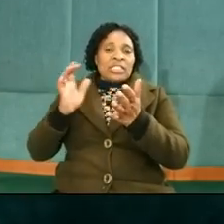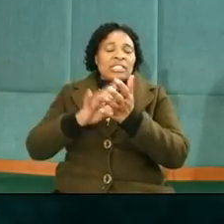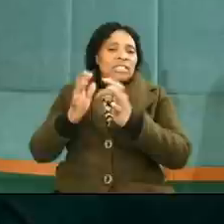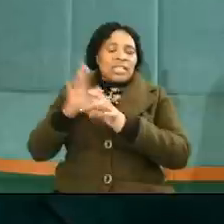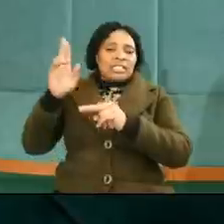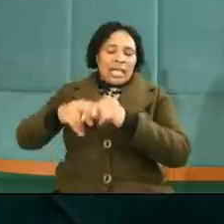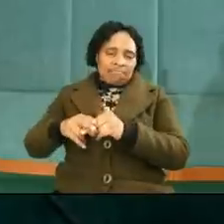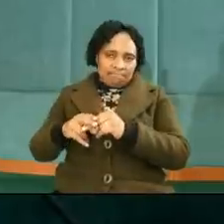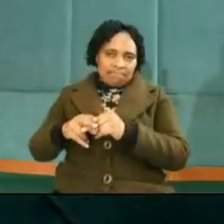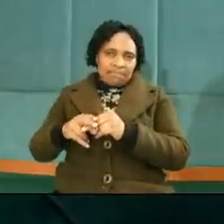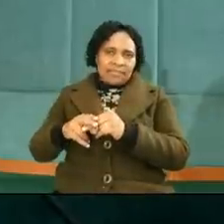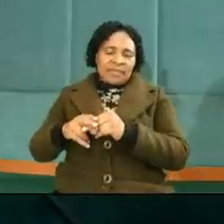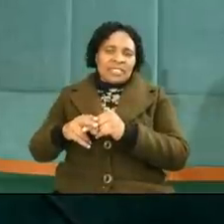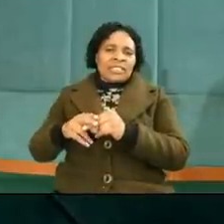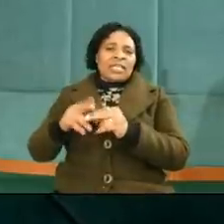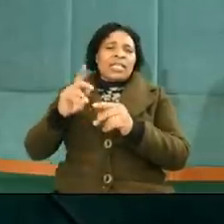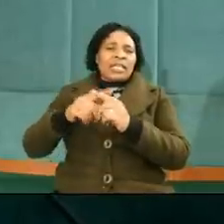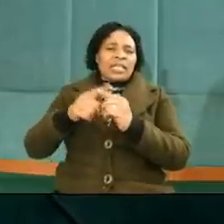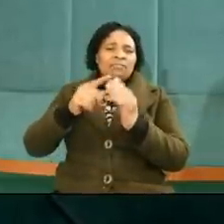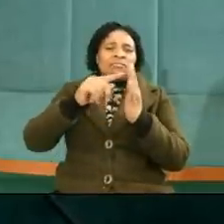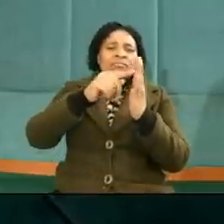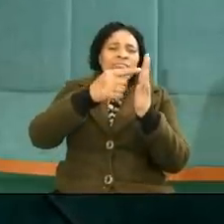down and he listed